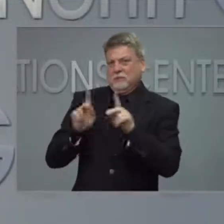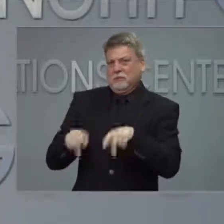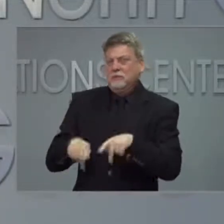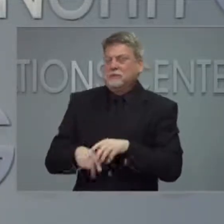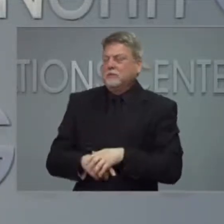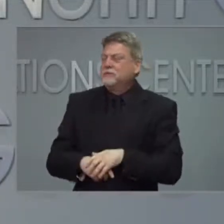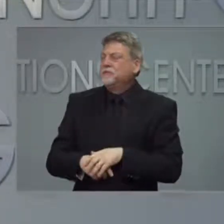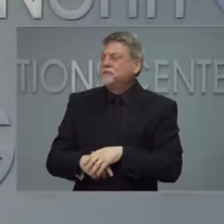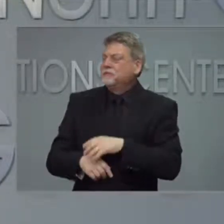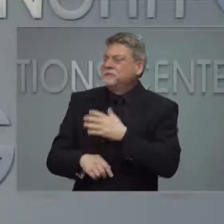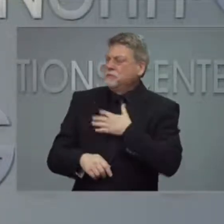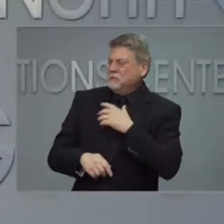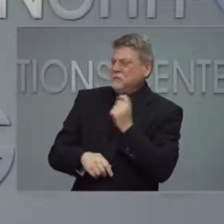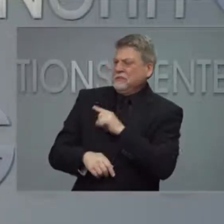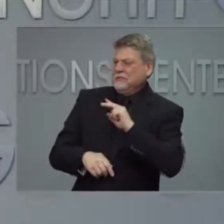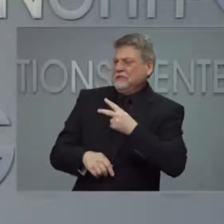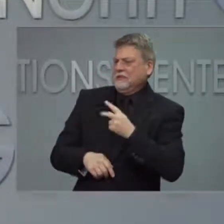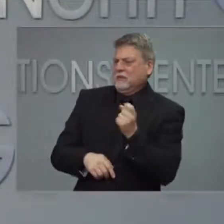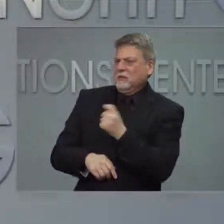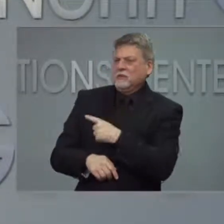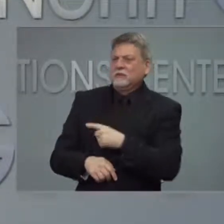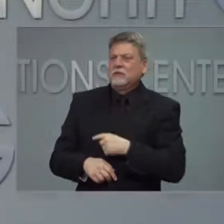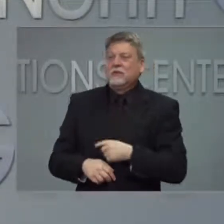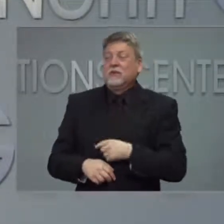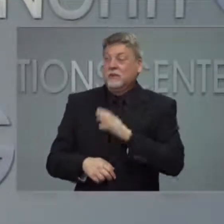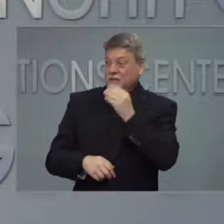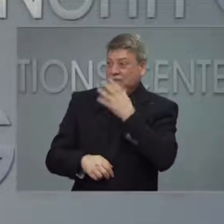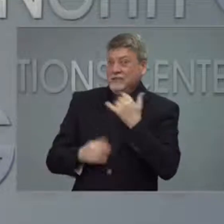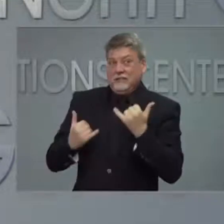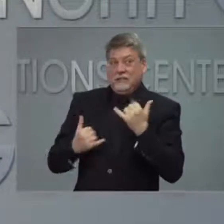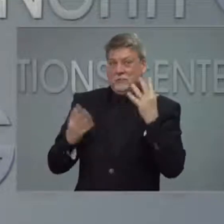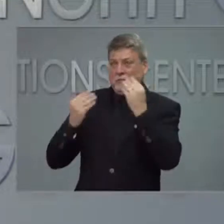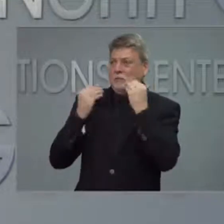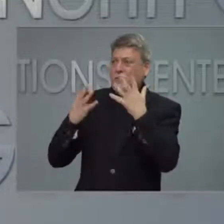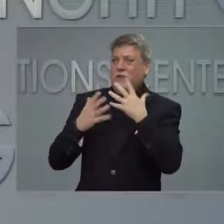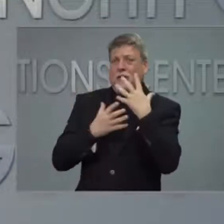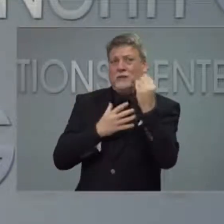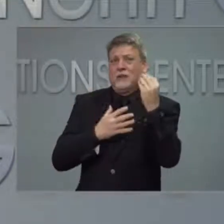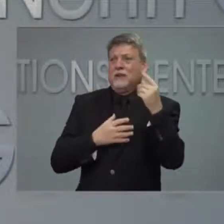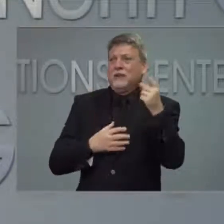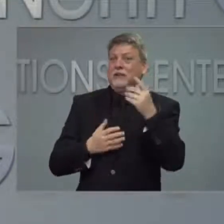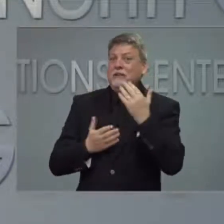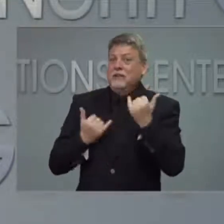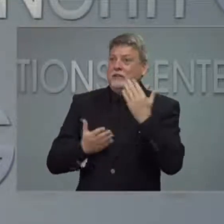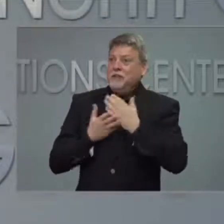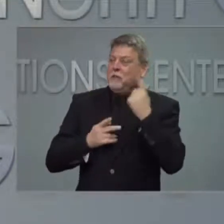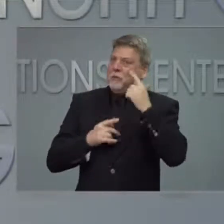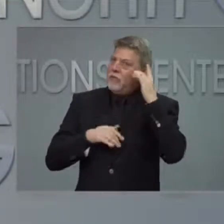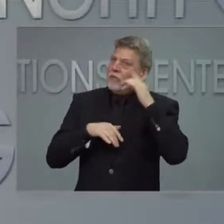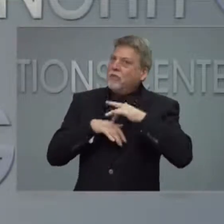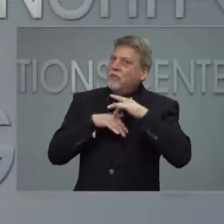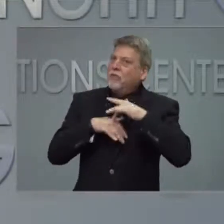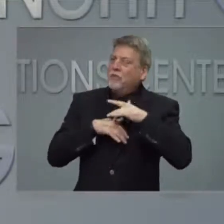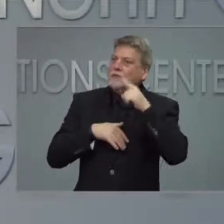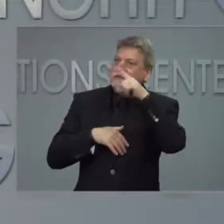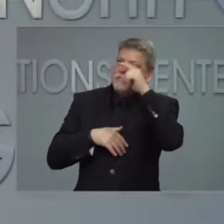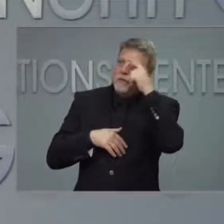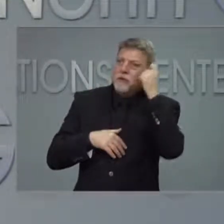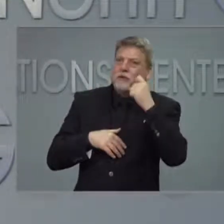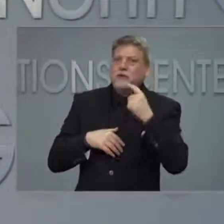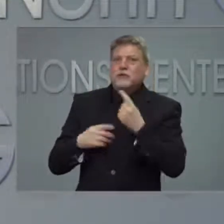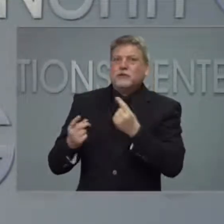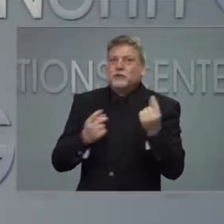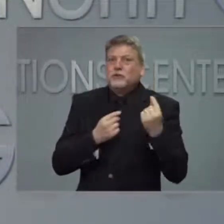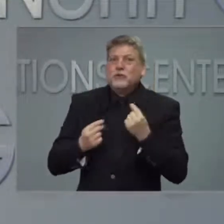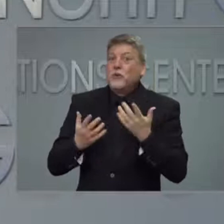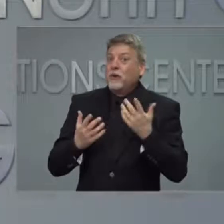Governor and Dr. Cohen, on this beautiful day, gets many people thinking about summer and about summer concerts and summer